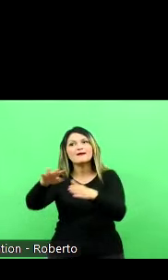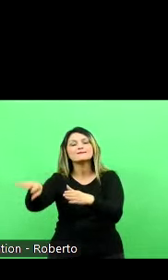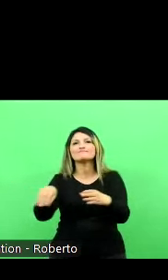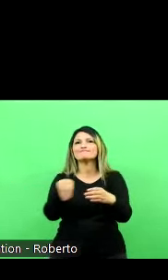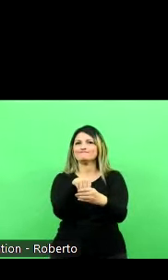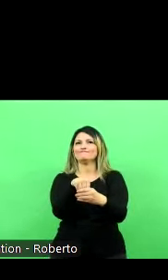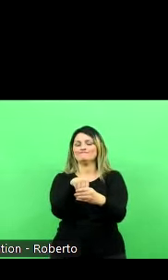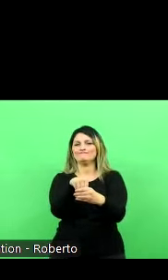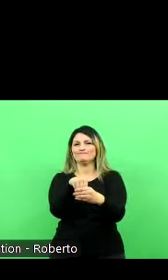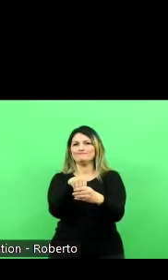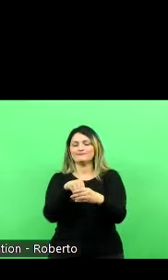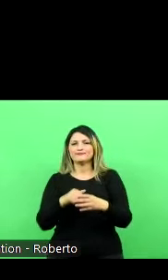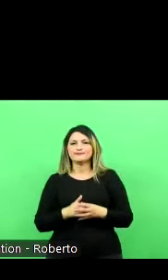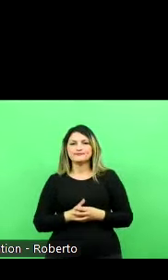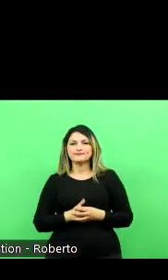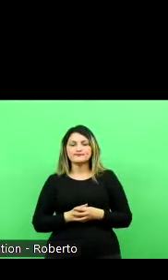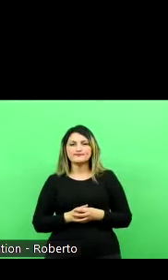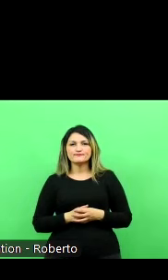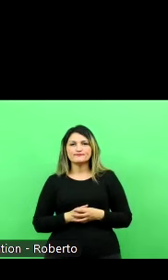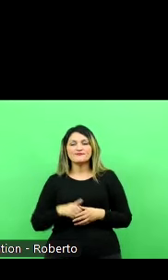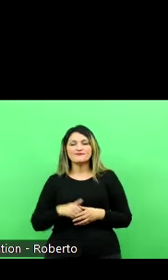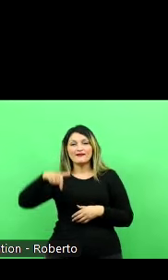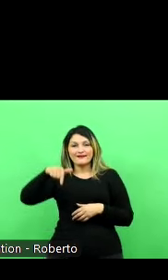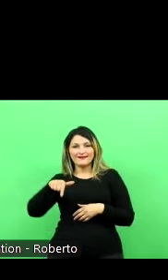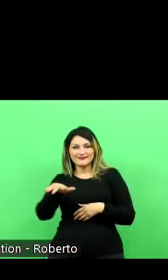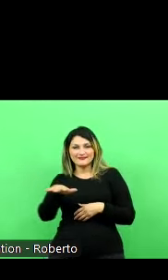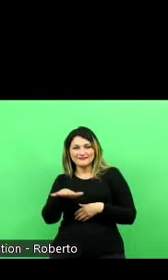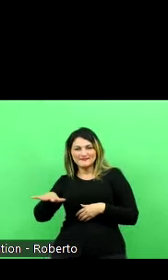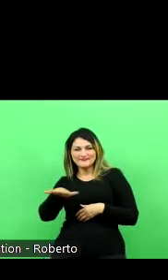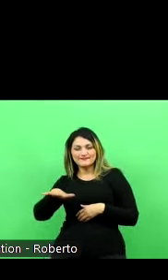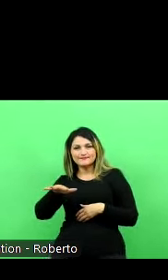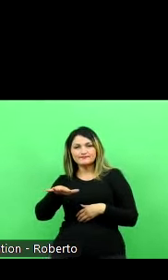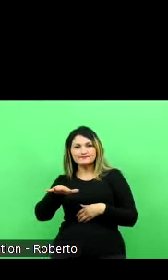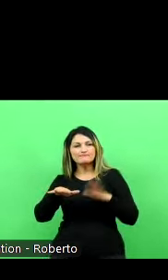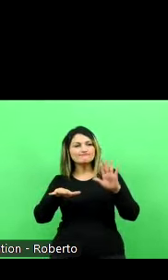ensuring it is absolutely inclusive. Next slide, please.